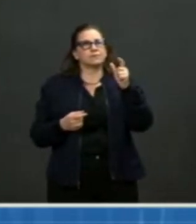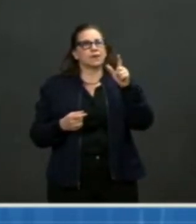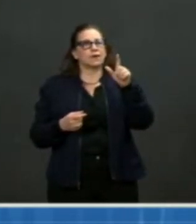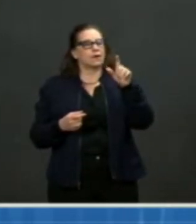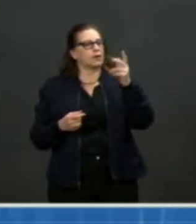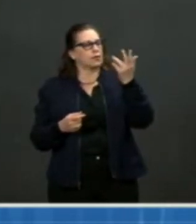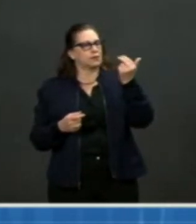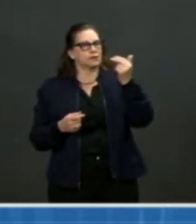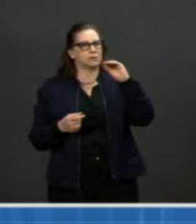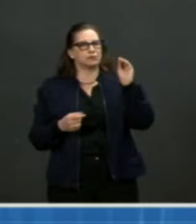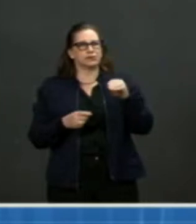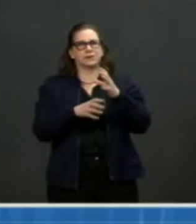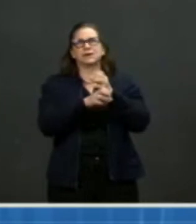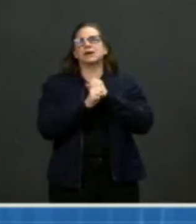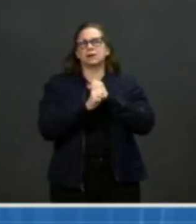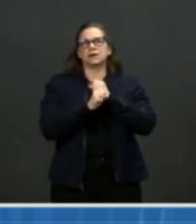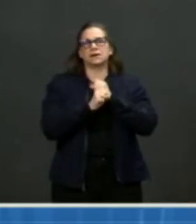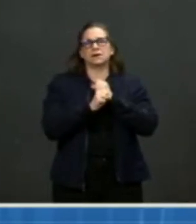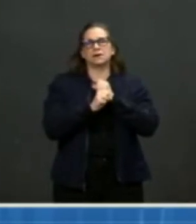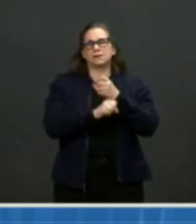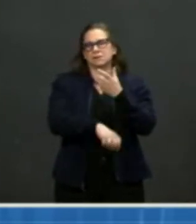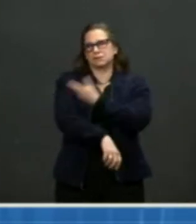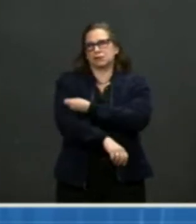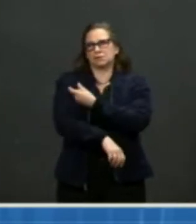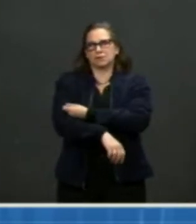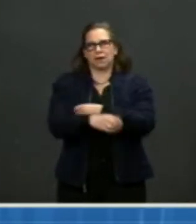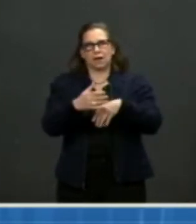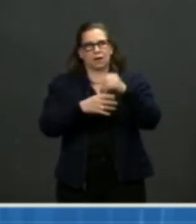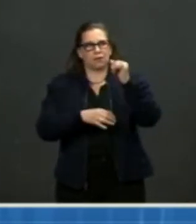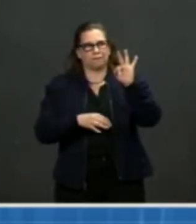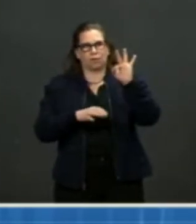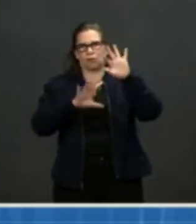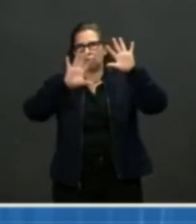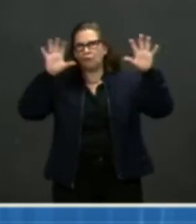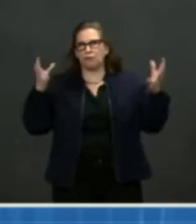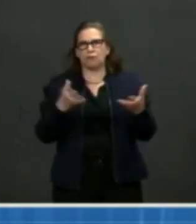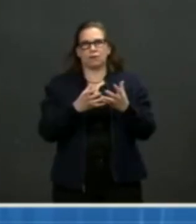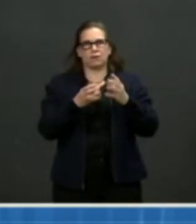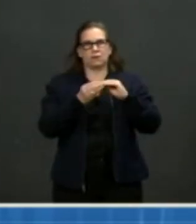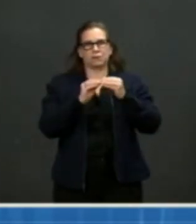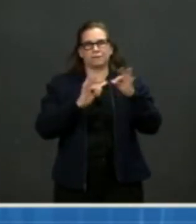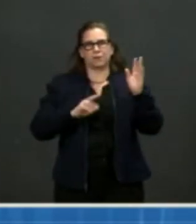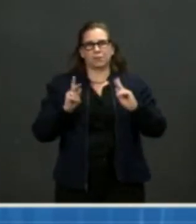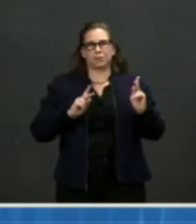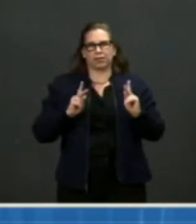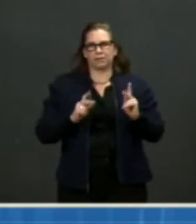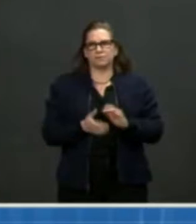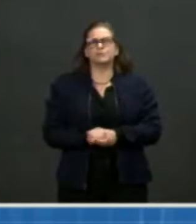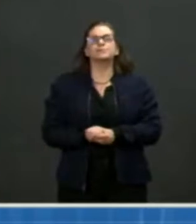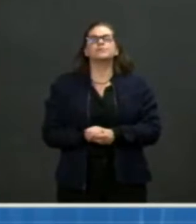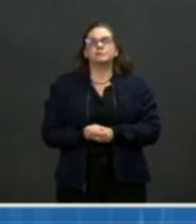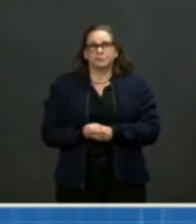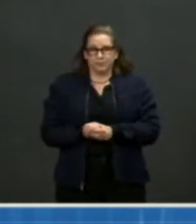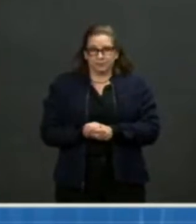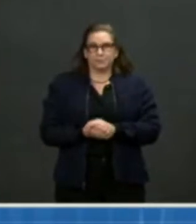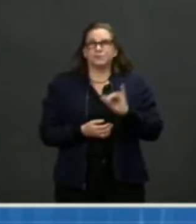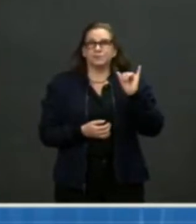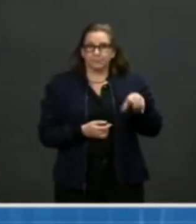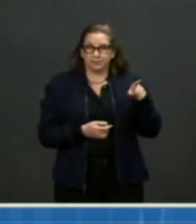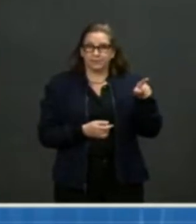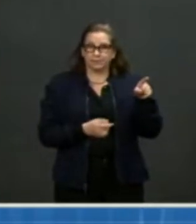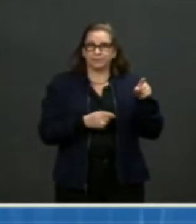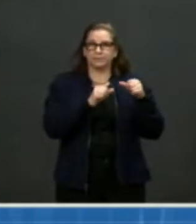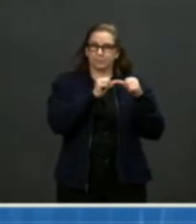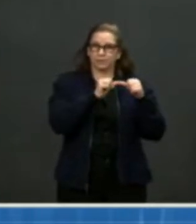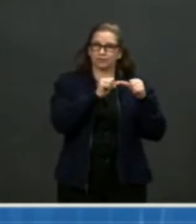more vaccine supply on the way. Until then, we must do everything we can to stop the spread of COVID-19 and